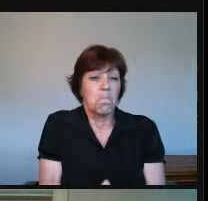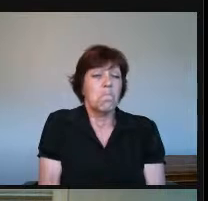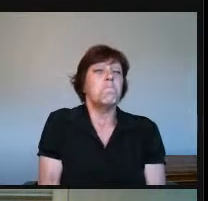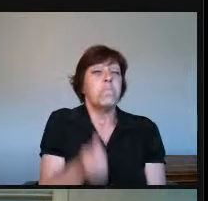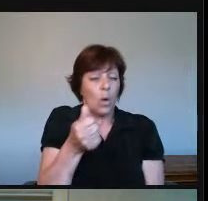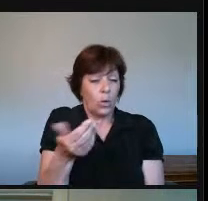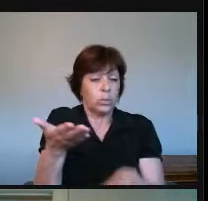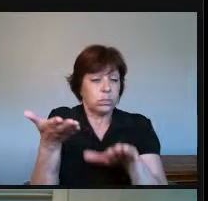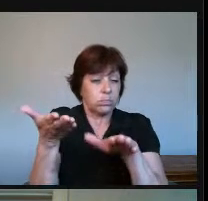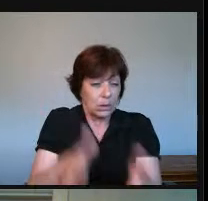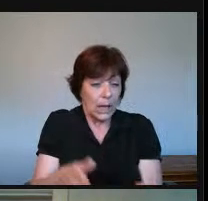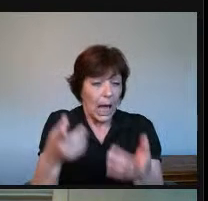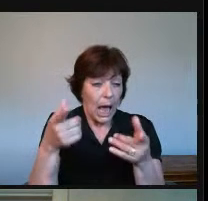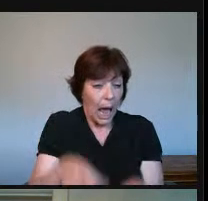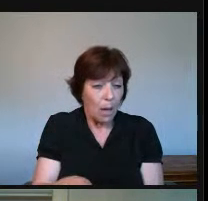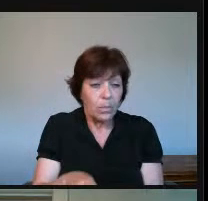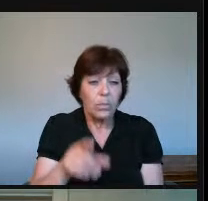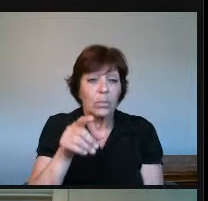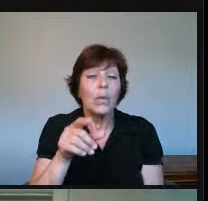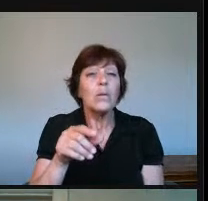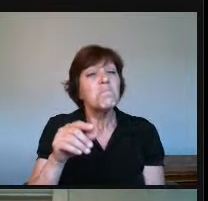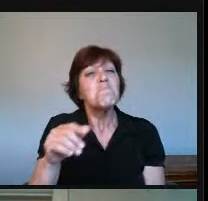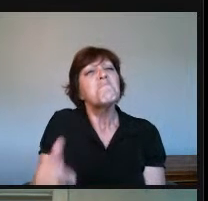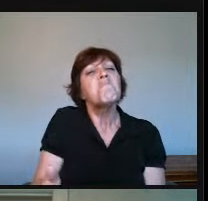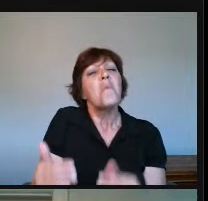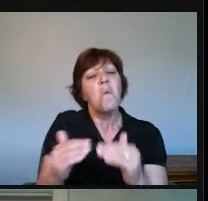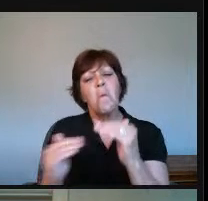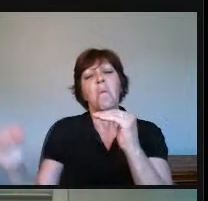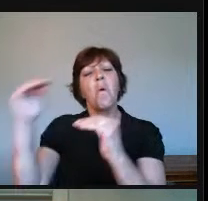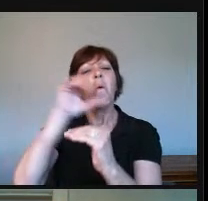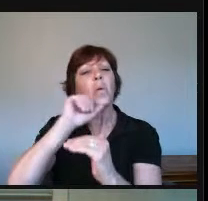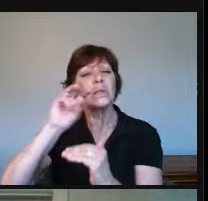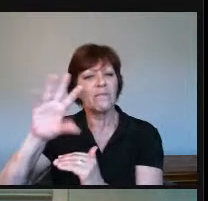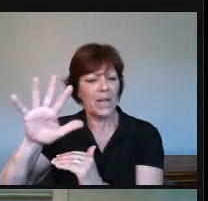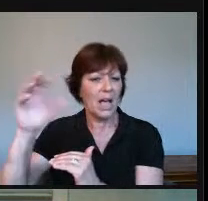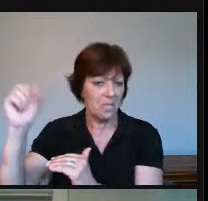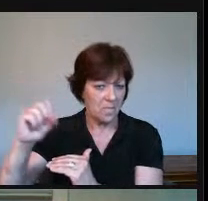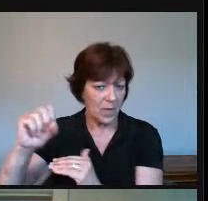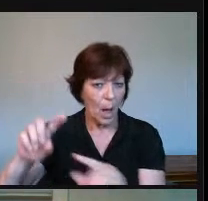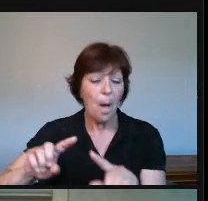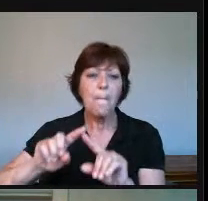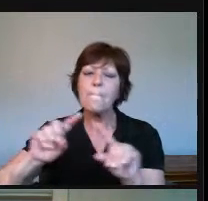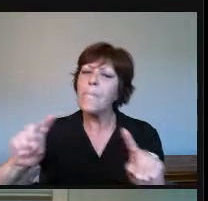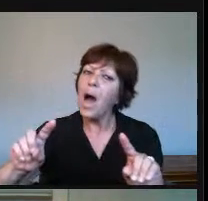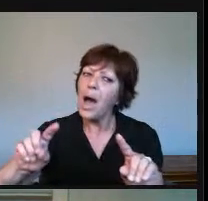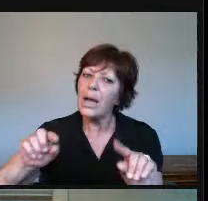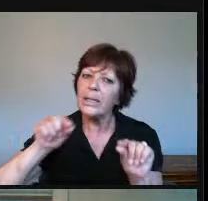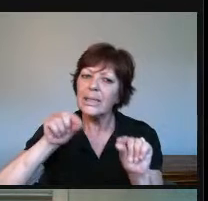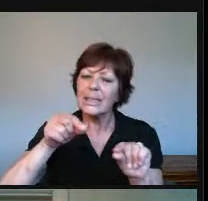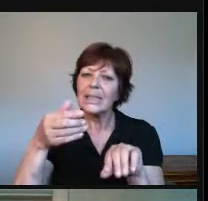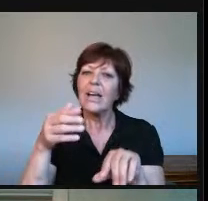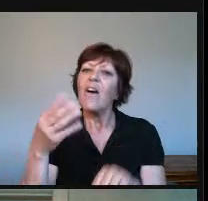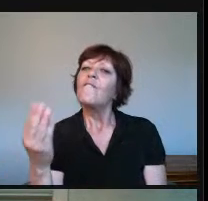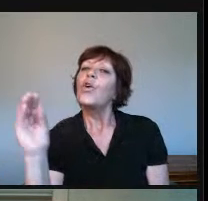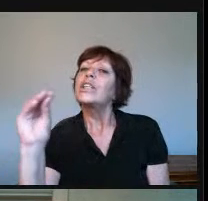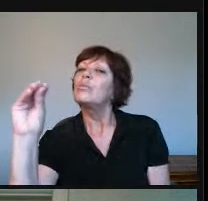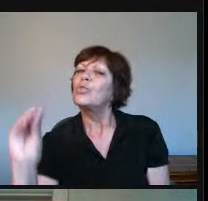deaths were in people over age 65, but the excess death rate was only